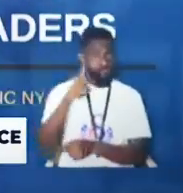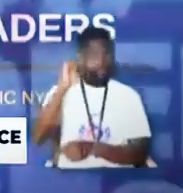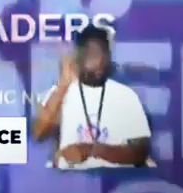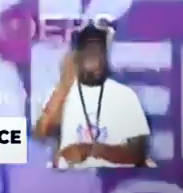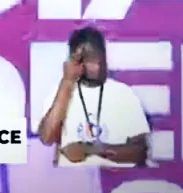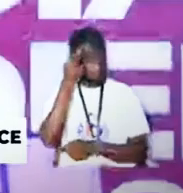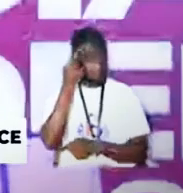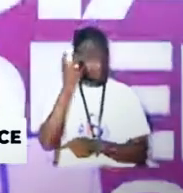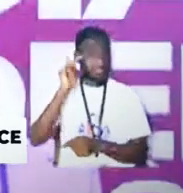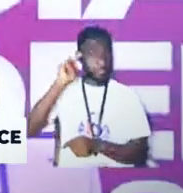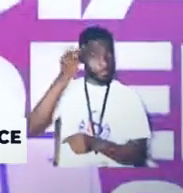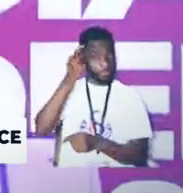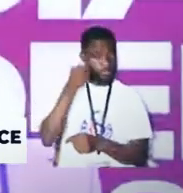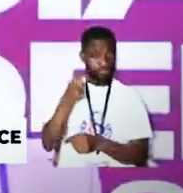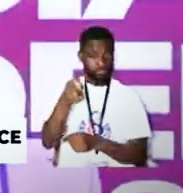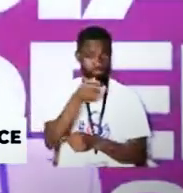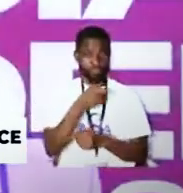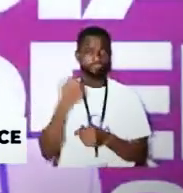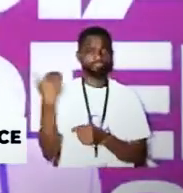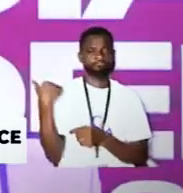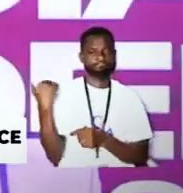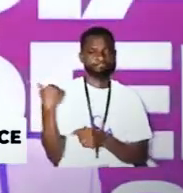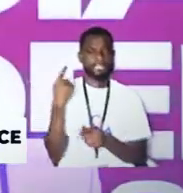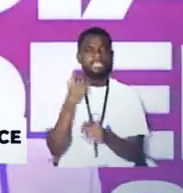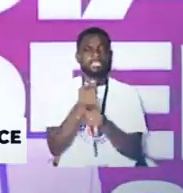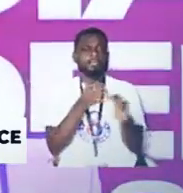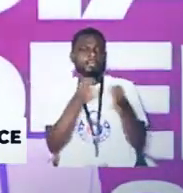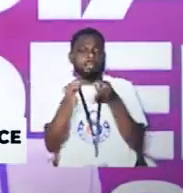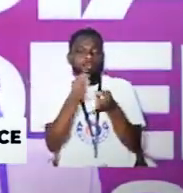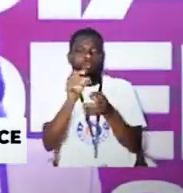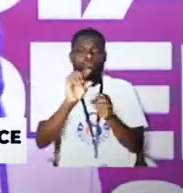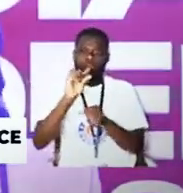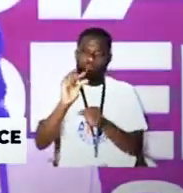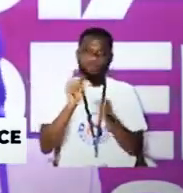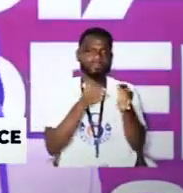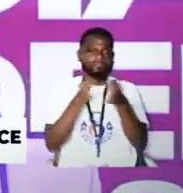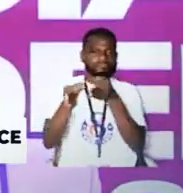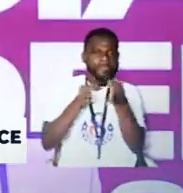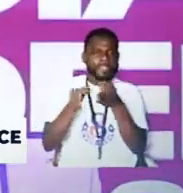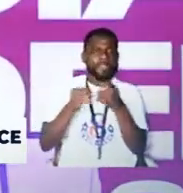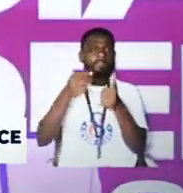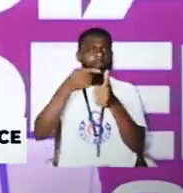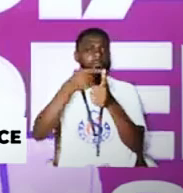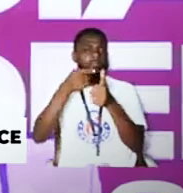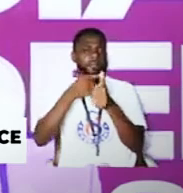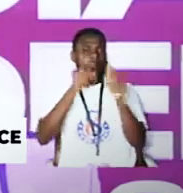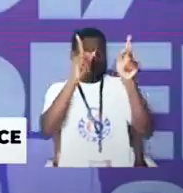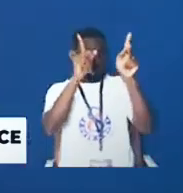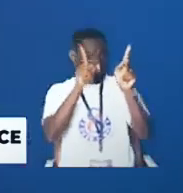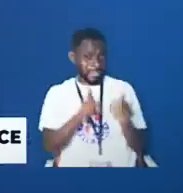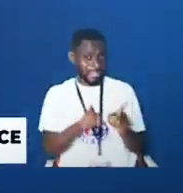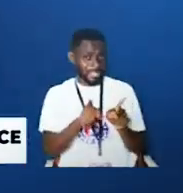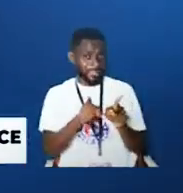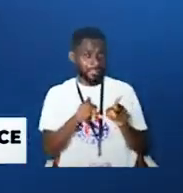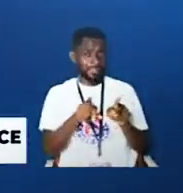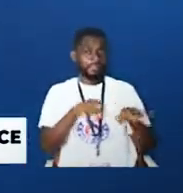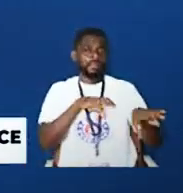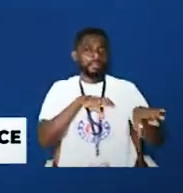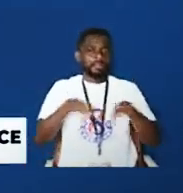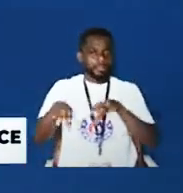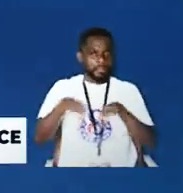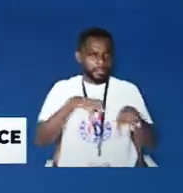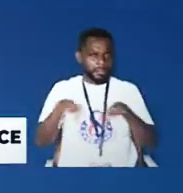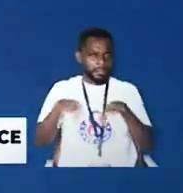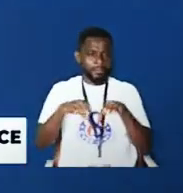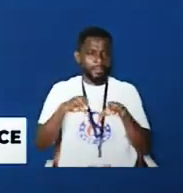is. So I'll give you some few definitions. Number one, a person who is active